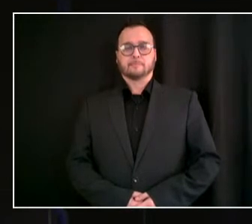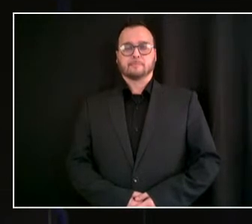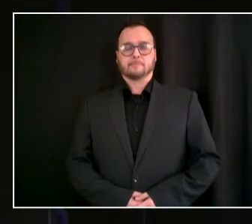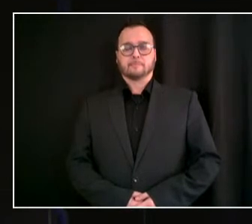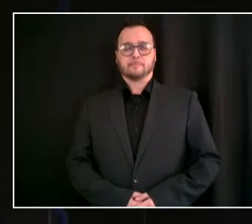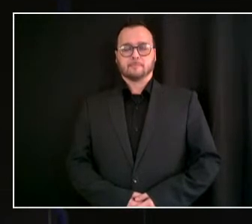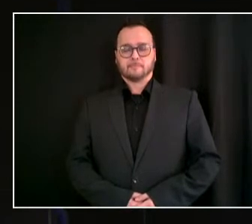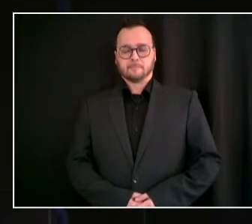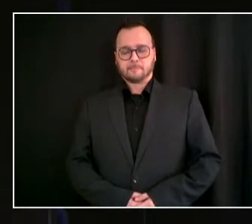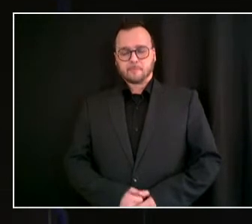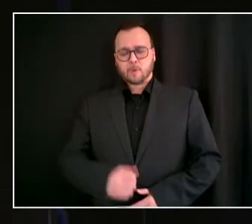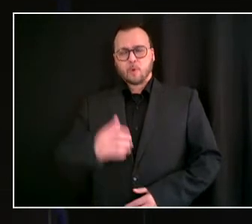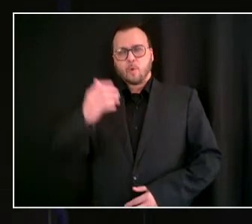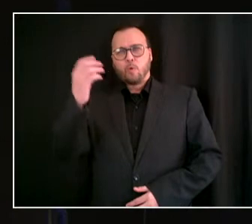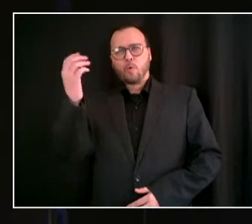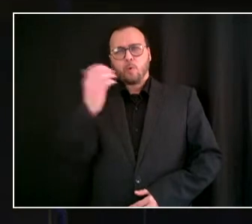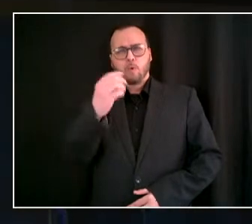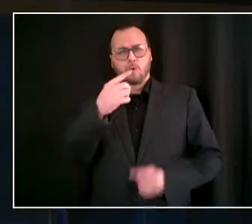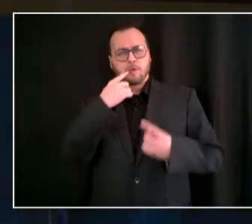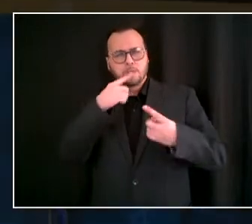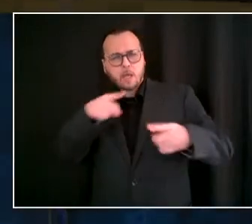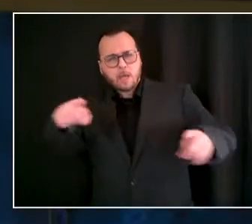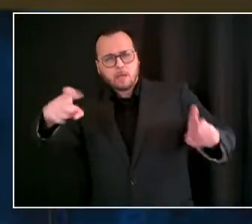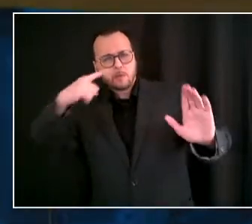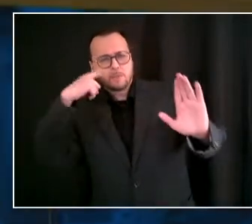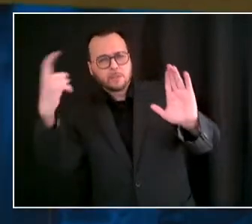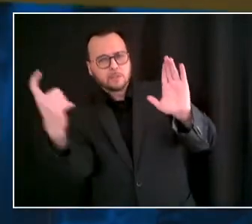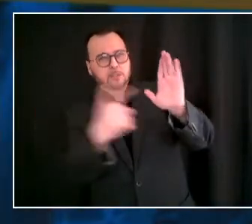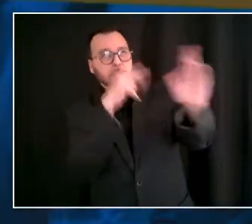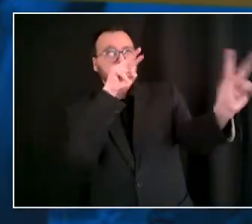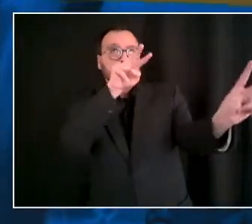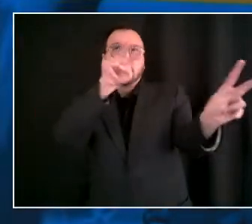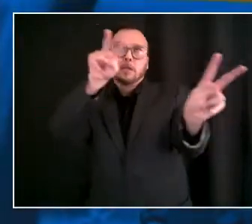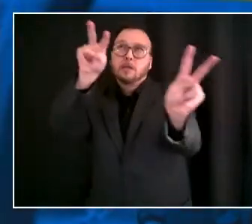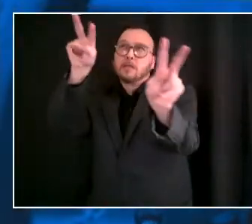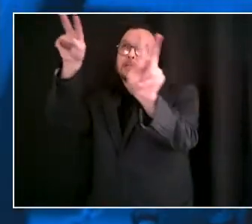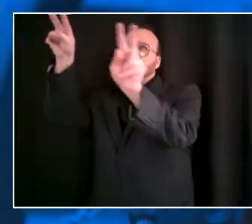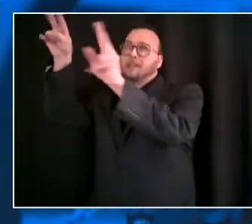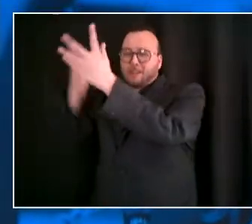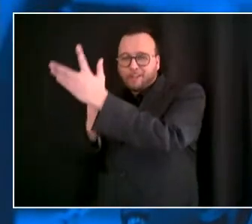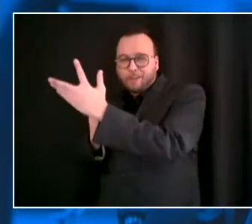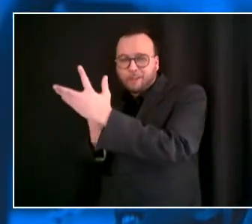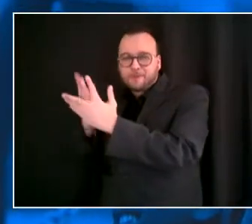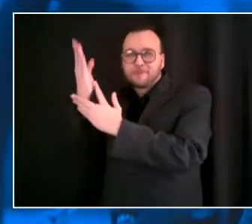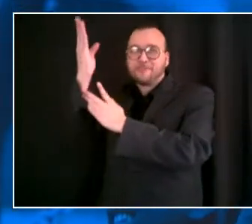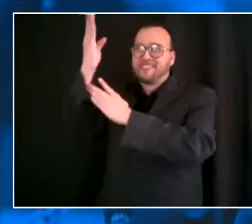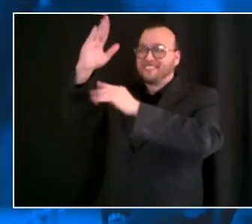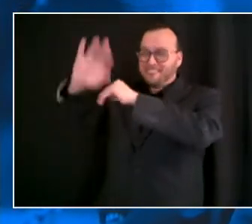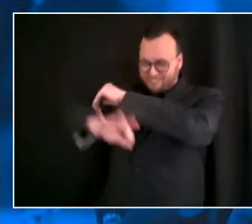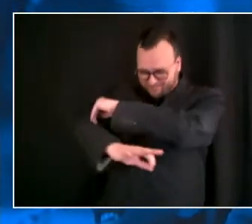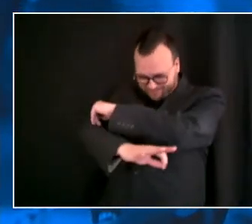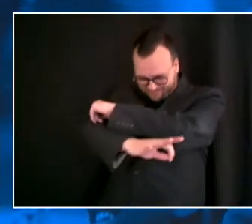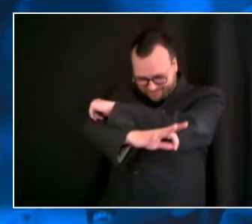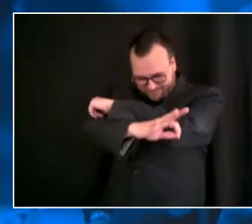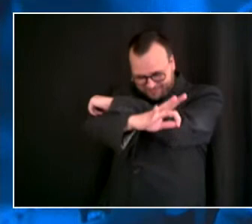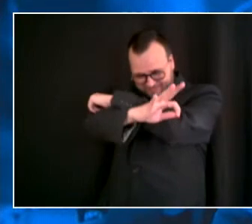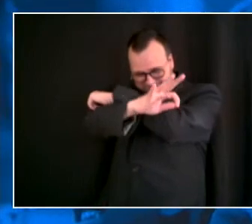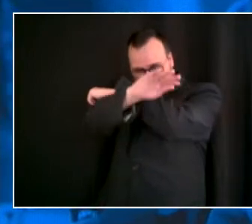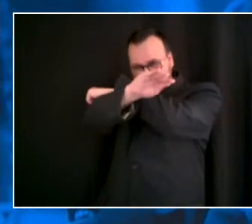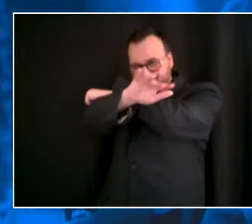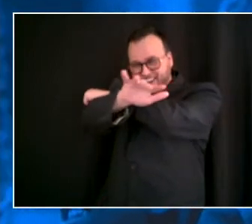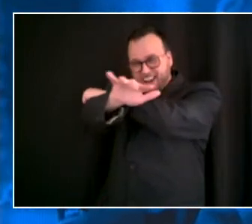Oh, say, can you see by the dawn's